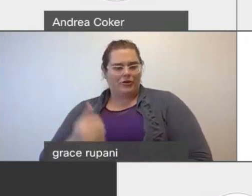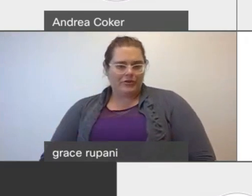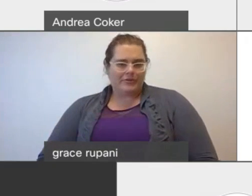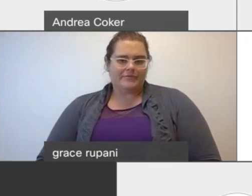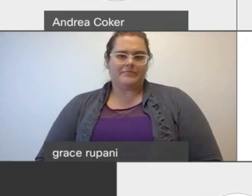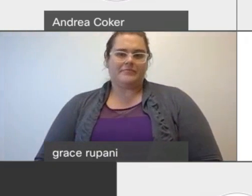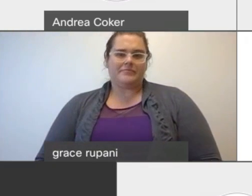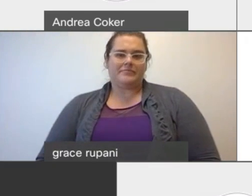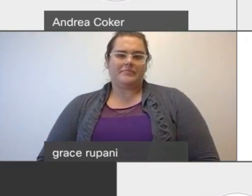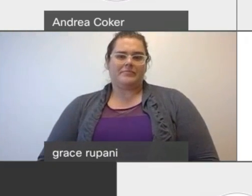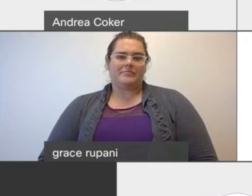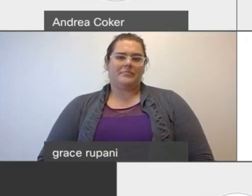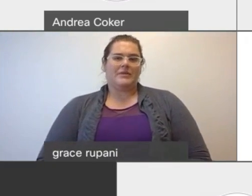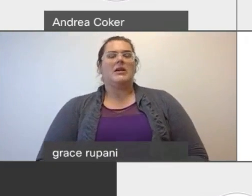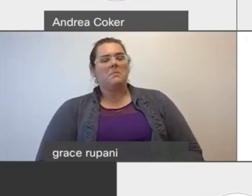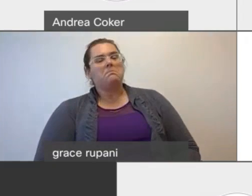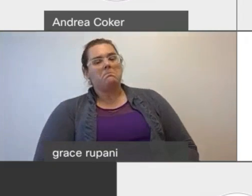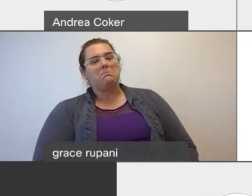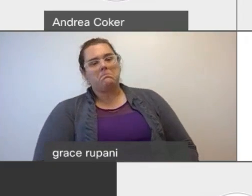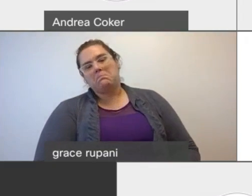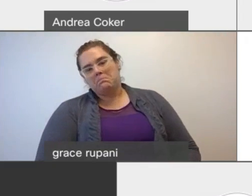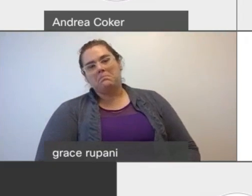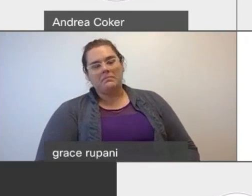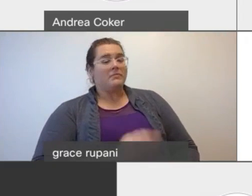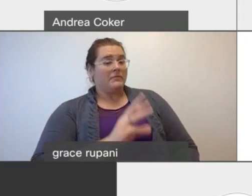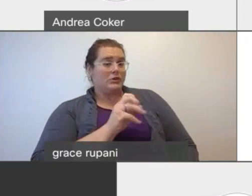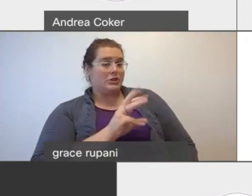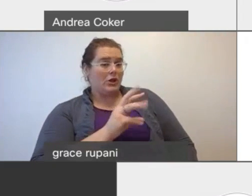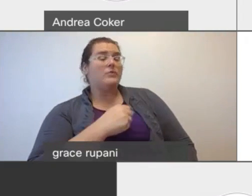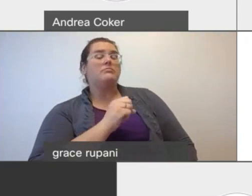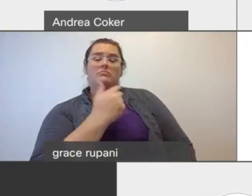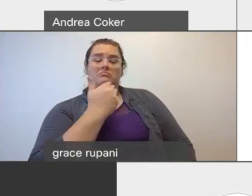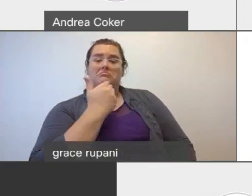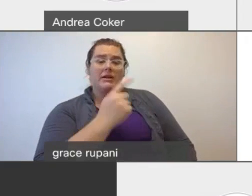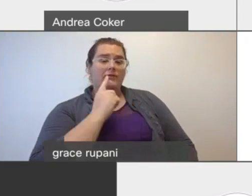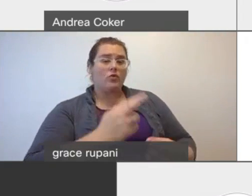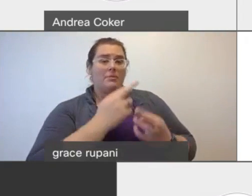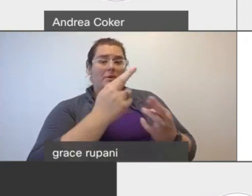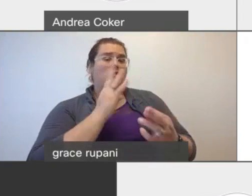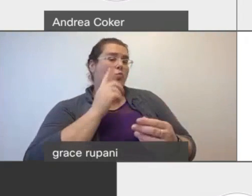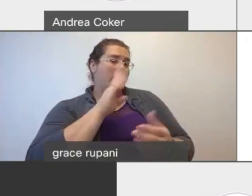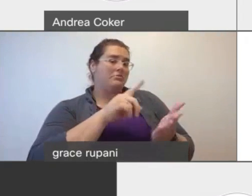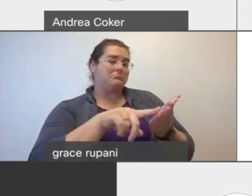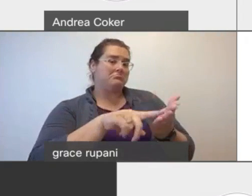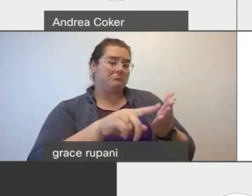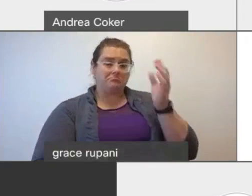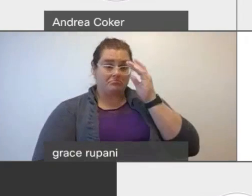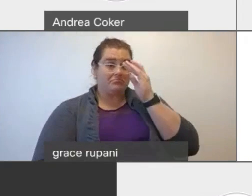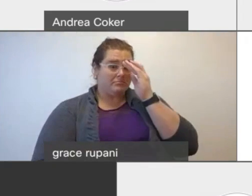Okay. We'll look into that. Thanks a lot for that recommendation.